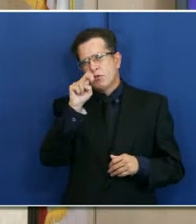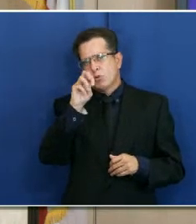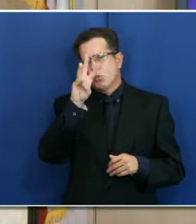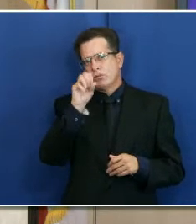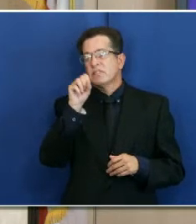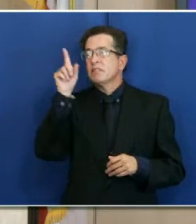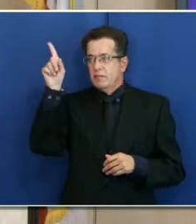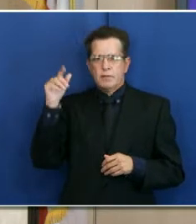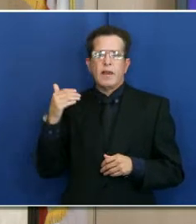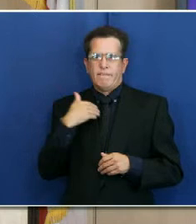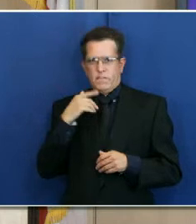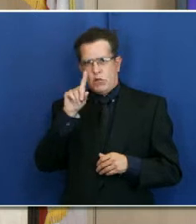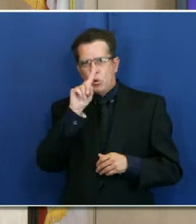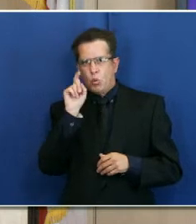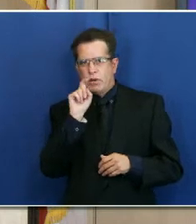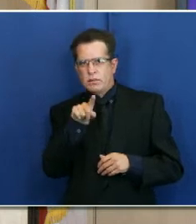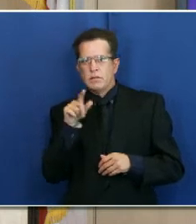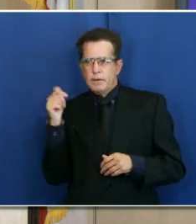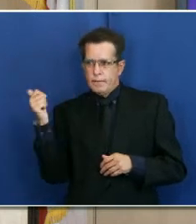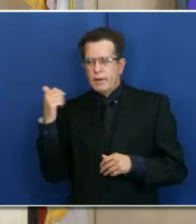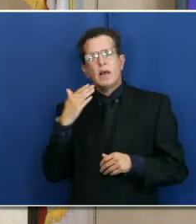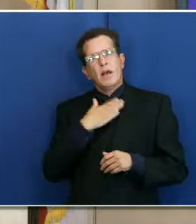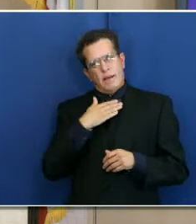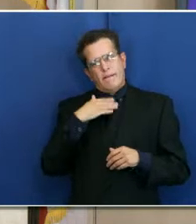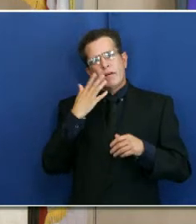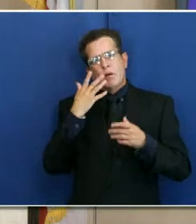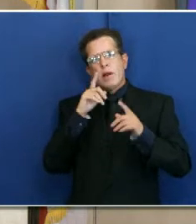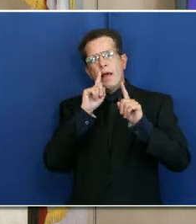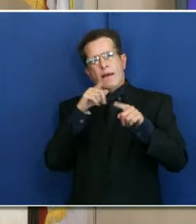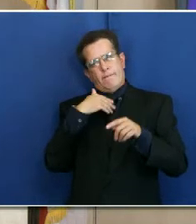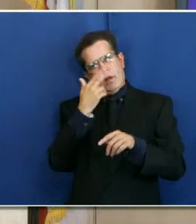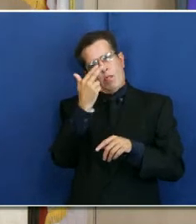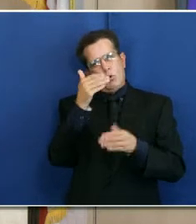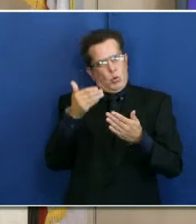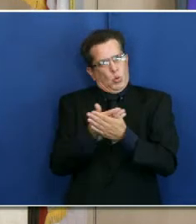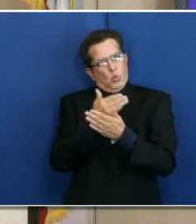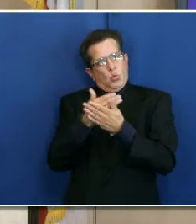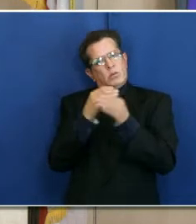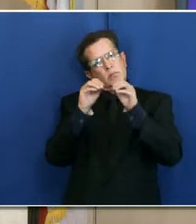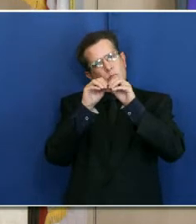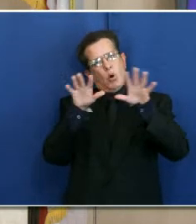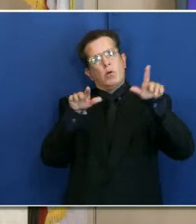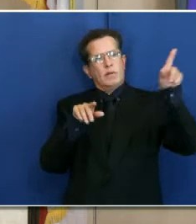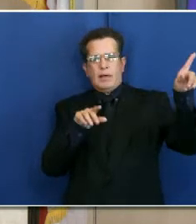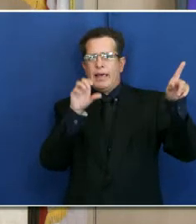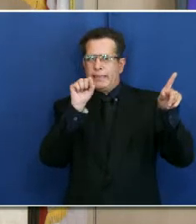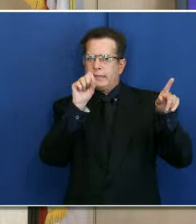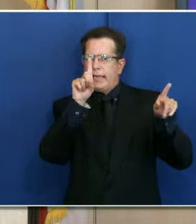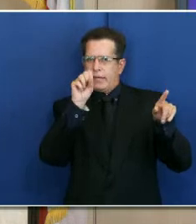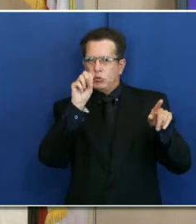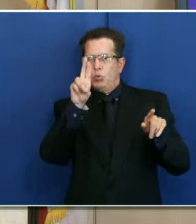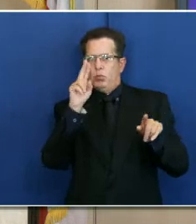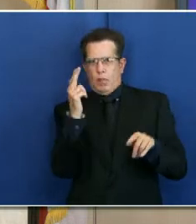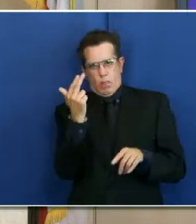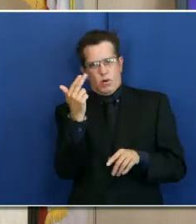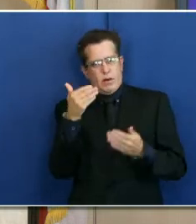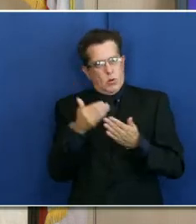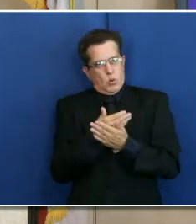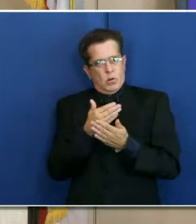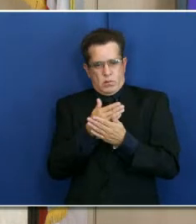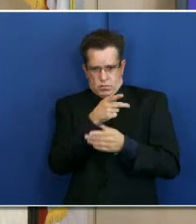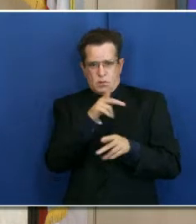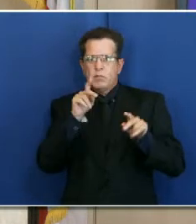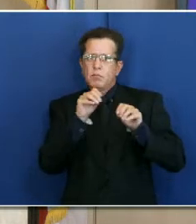Yes, thank you. My question is about the 13 new cases among students at SDSU. 3 of those students lived